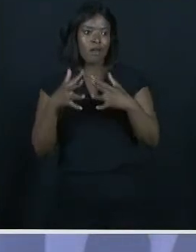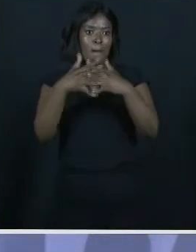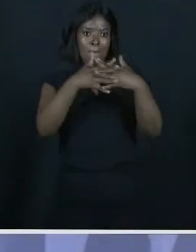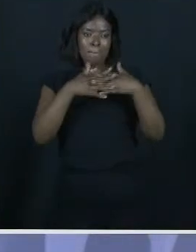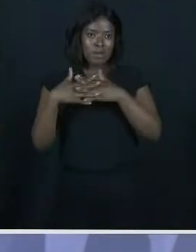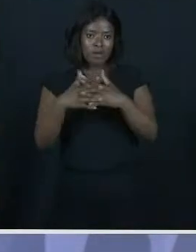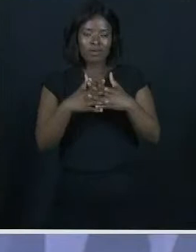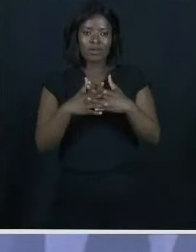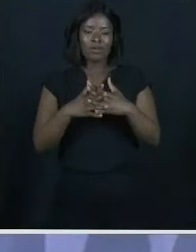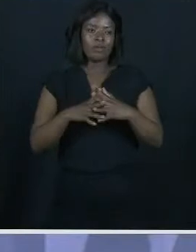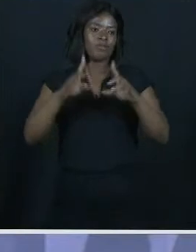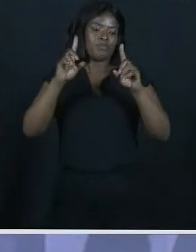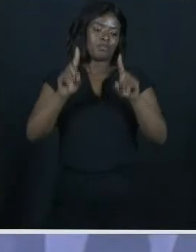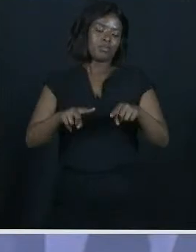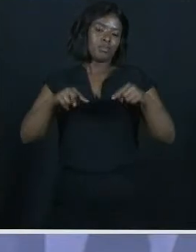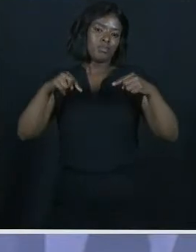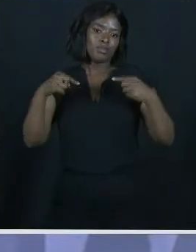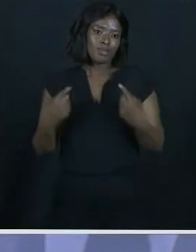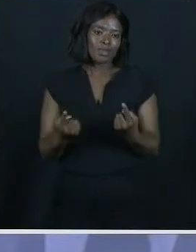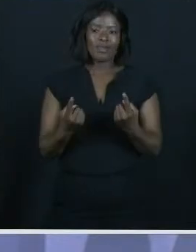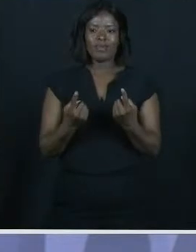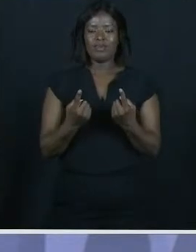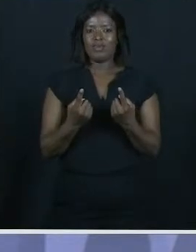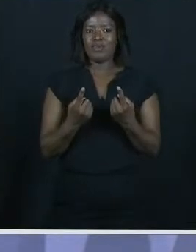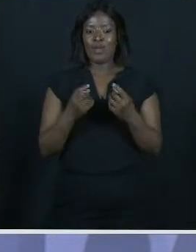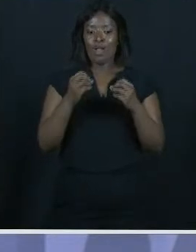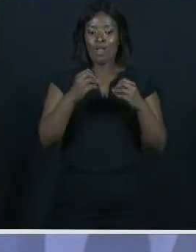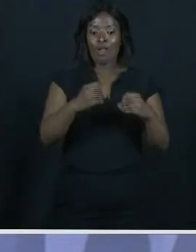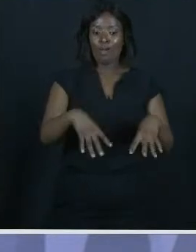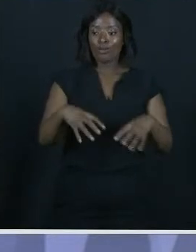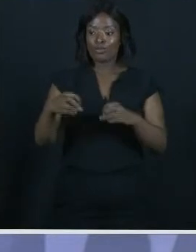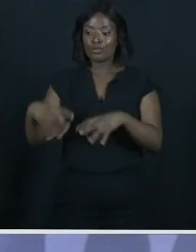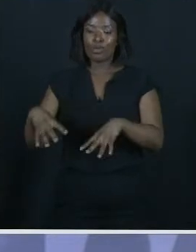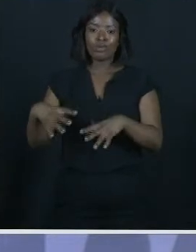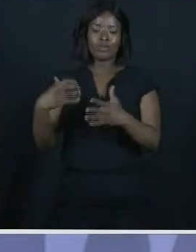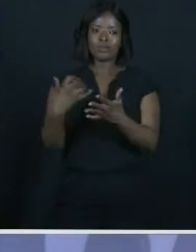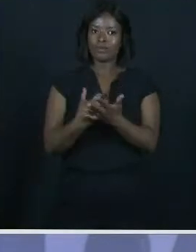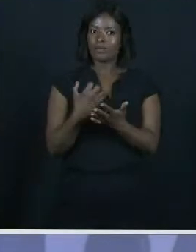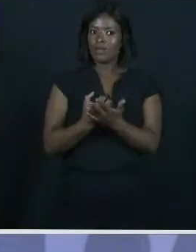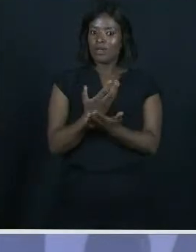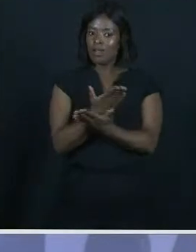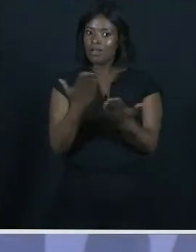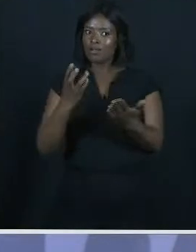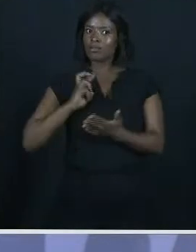cannot afford to lose those vital economic contributions of women.